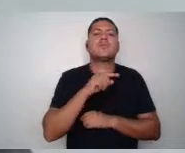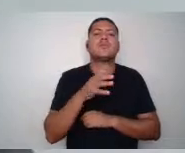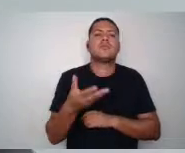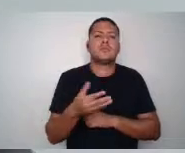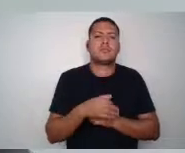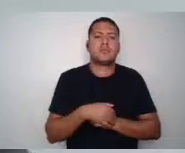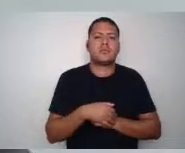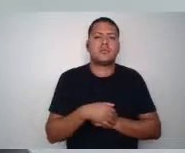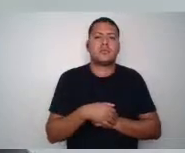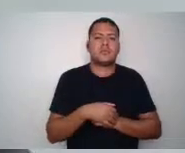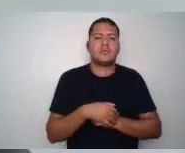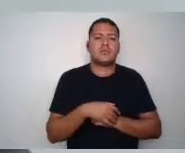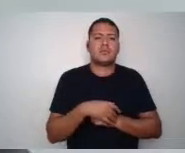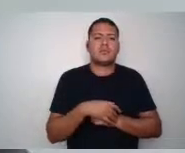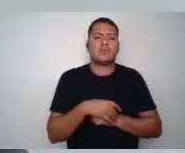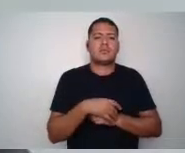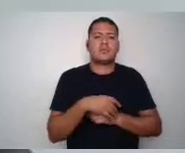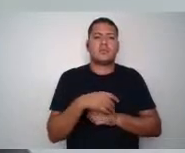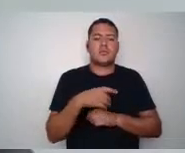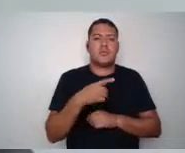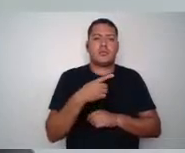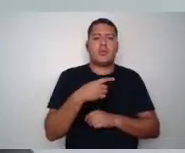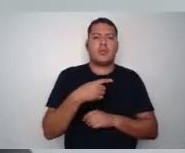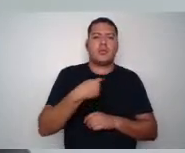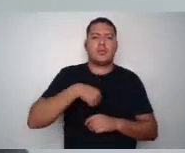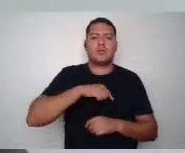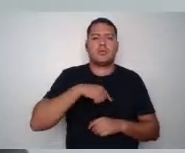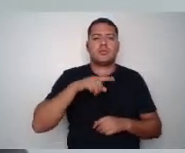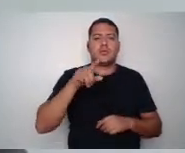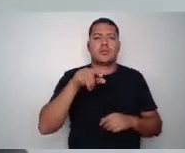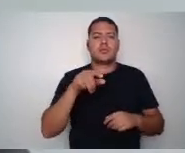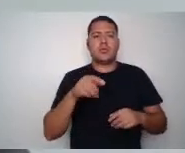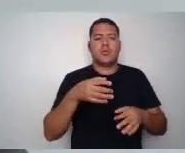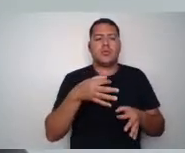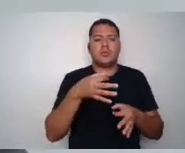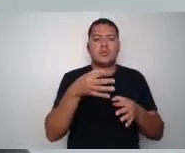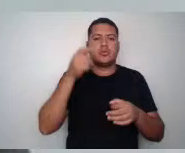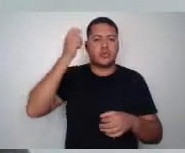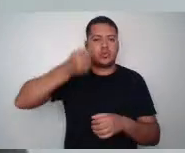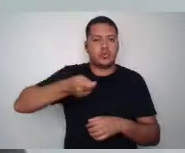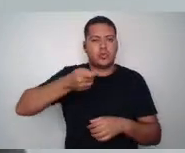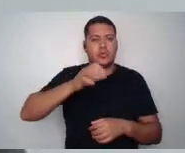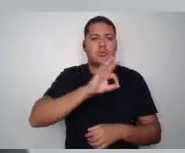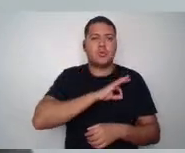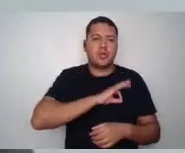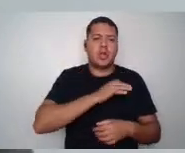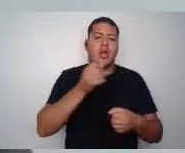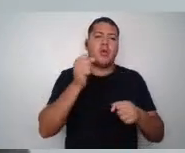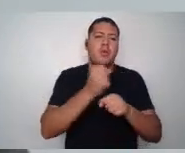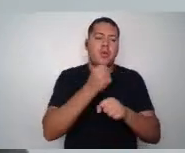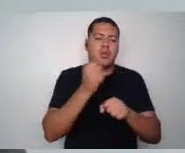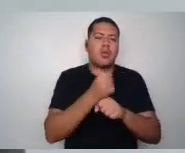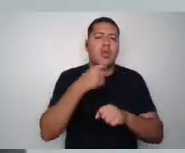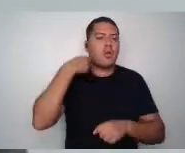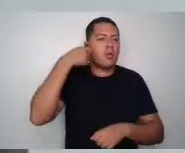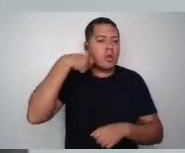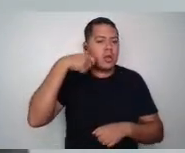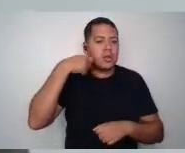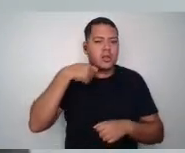people ask, who are we? We are your judges, your police officers, your doctors,